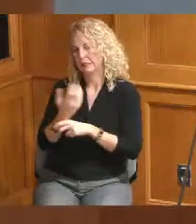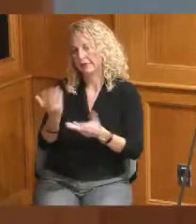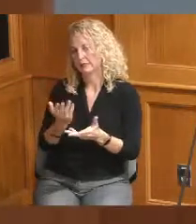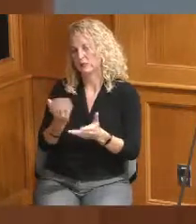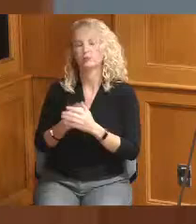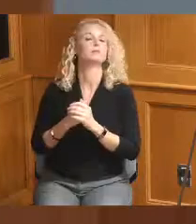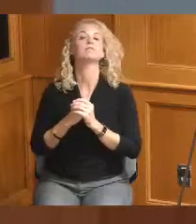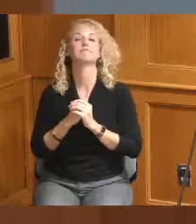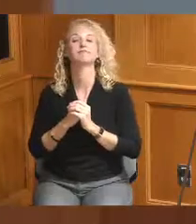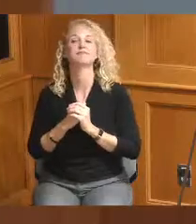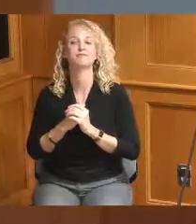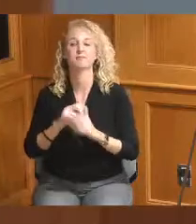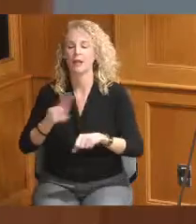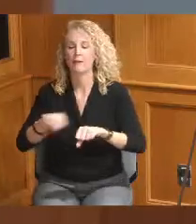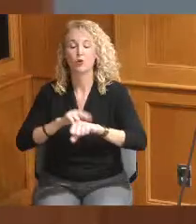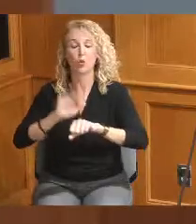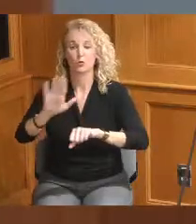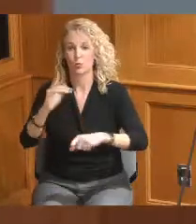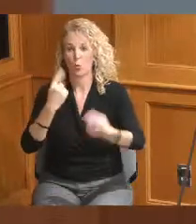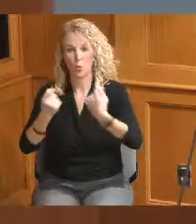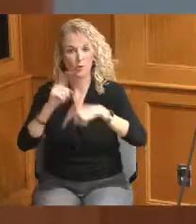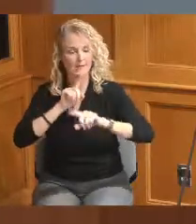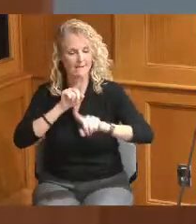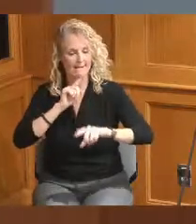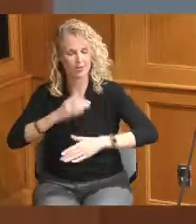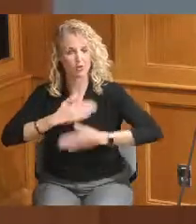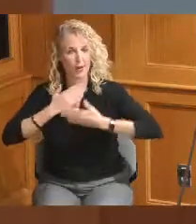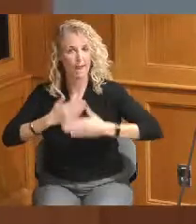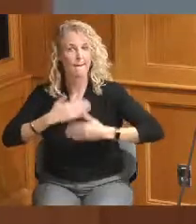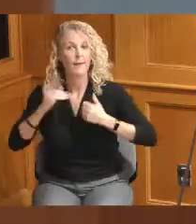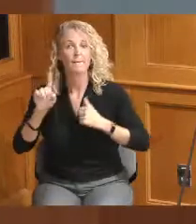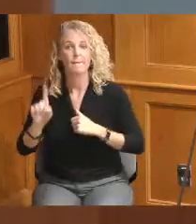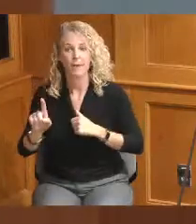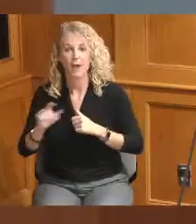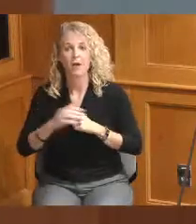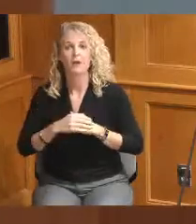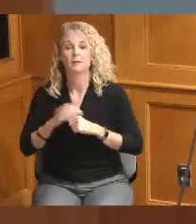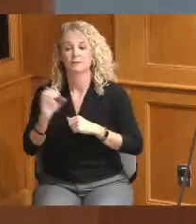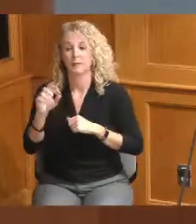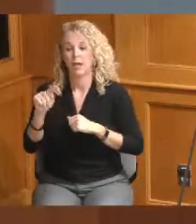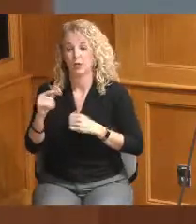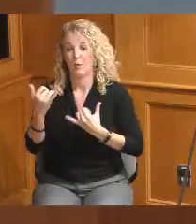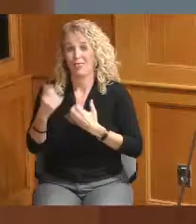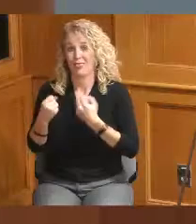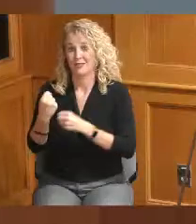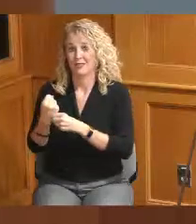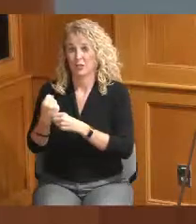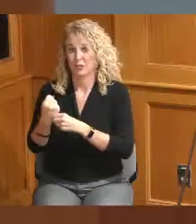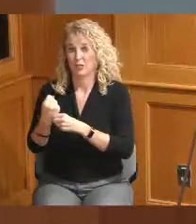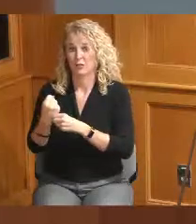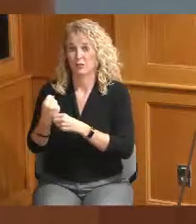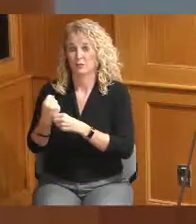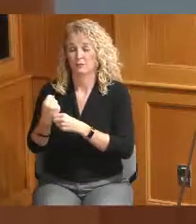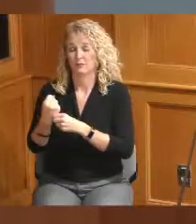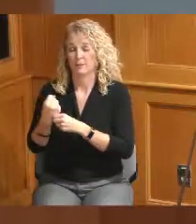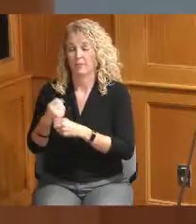me. And of course, I'll be happy to answer any questions you have. But through October of this year, we have made